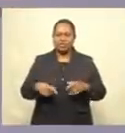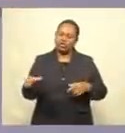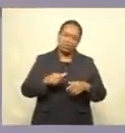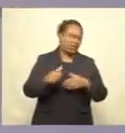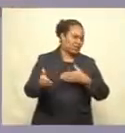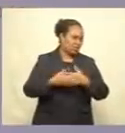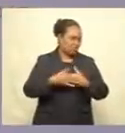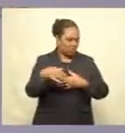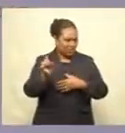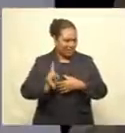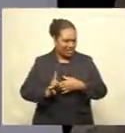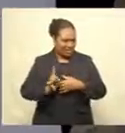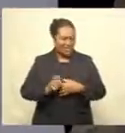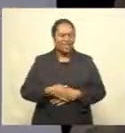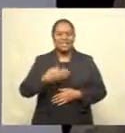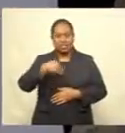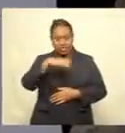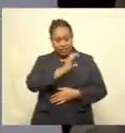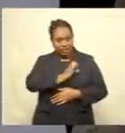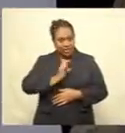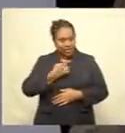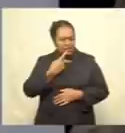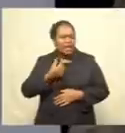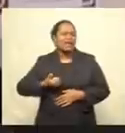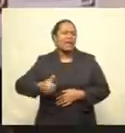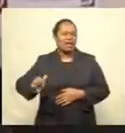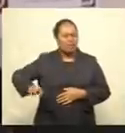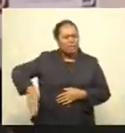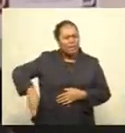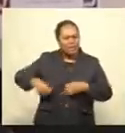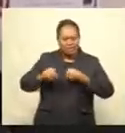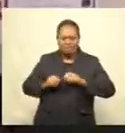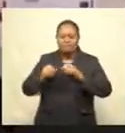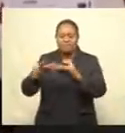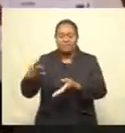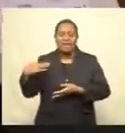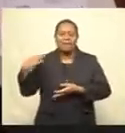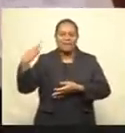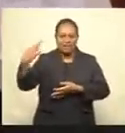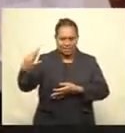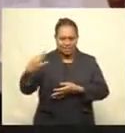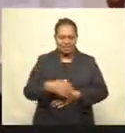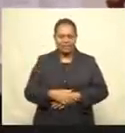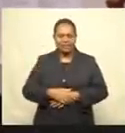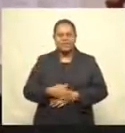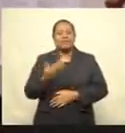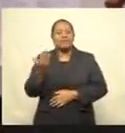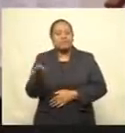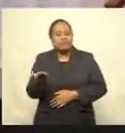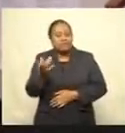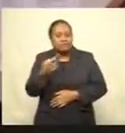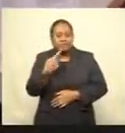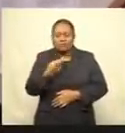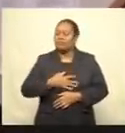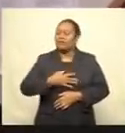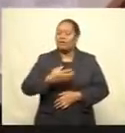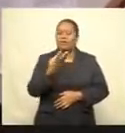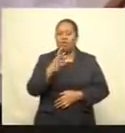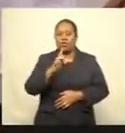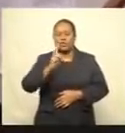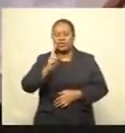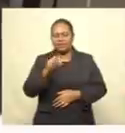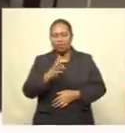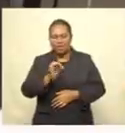today. Vondonaivalu says the extension will allow members to submit their application. He adds more than